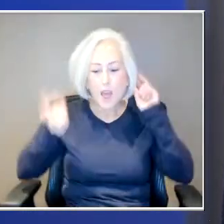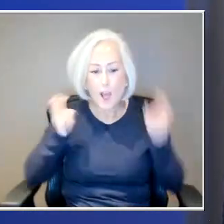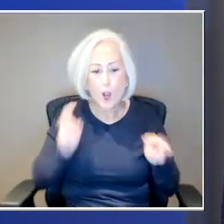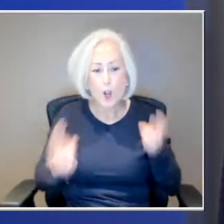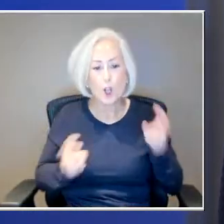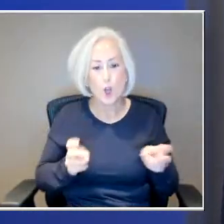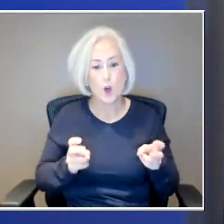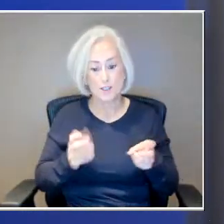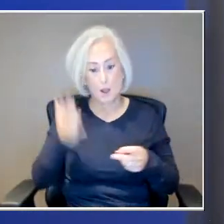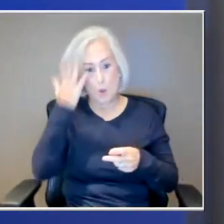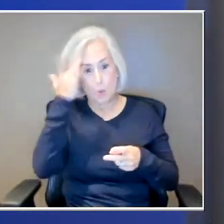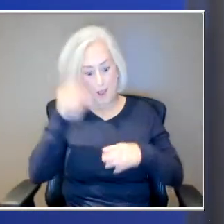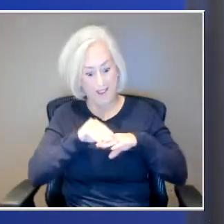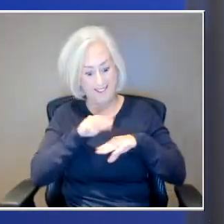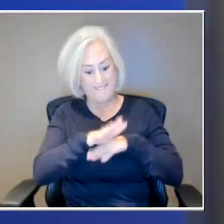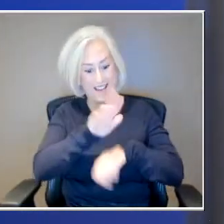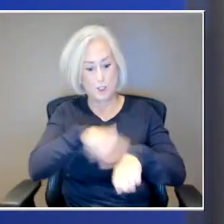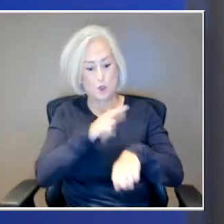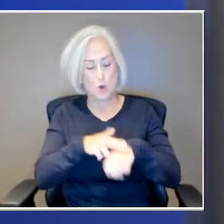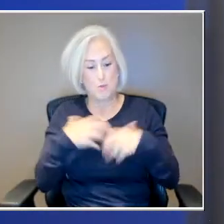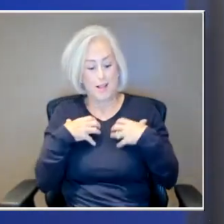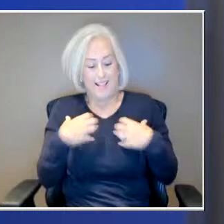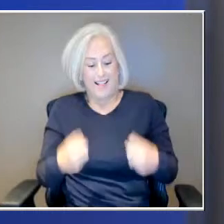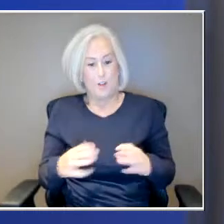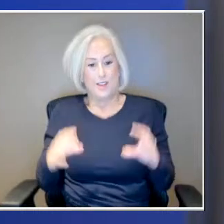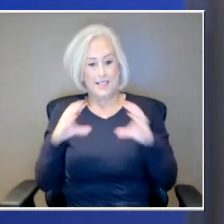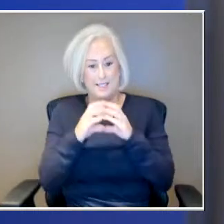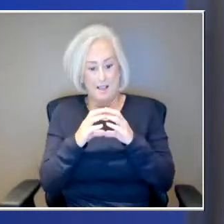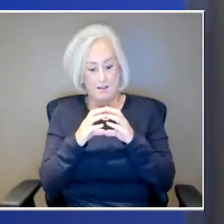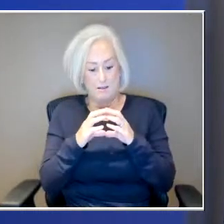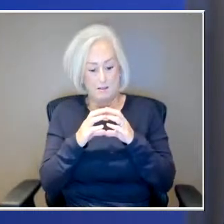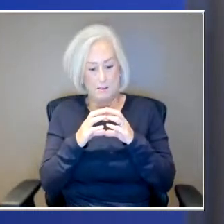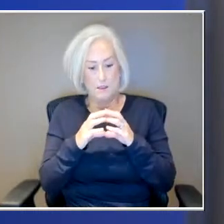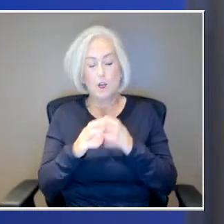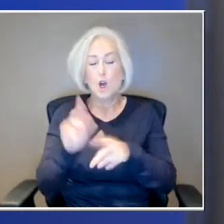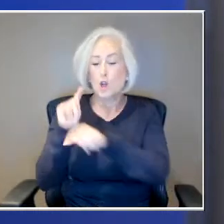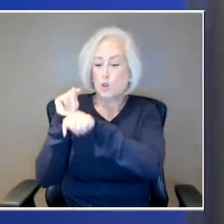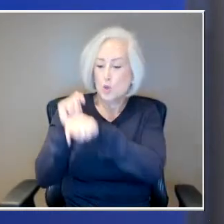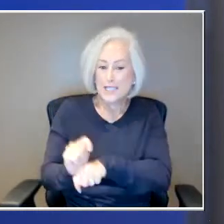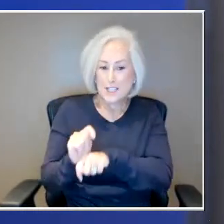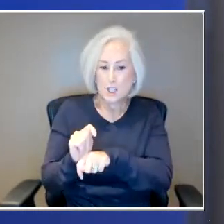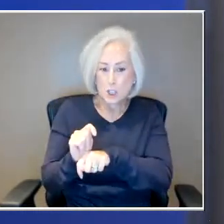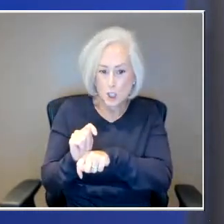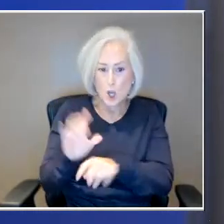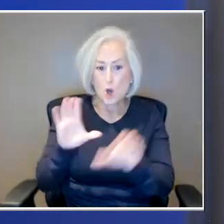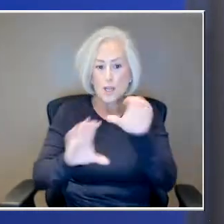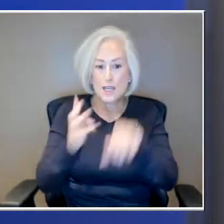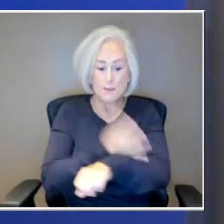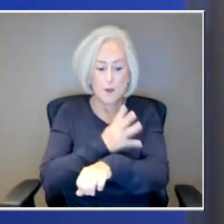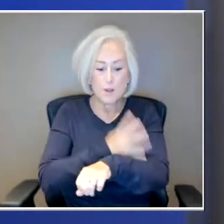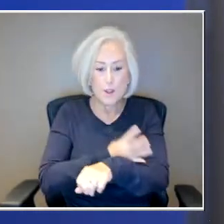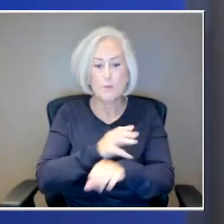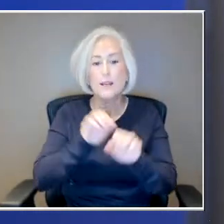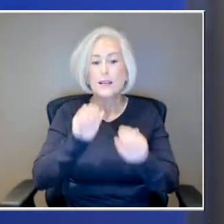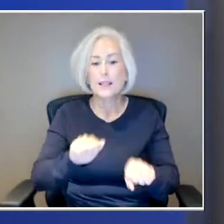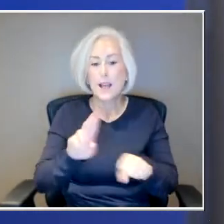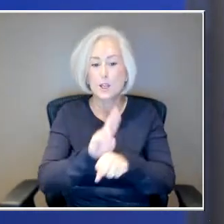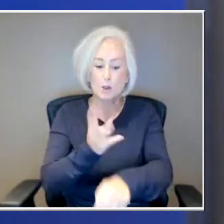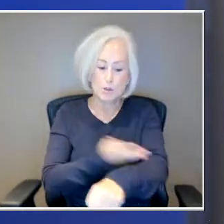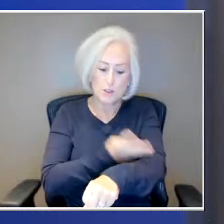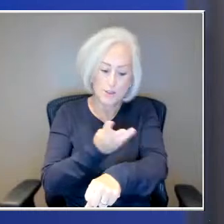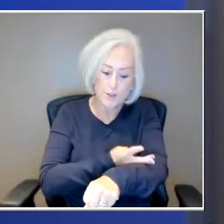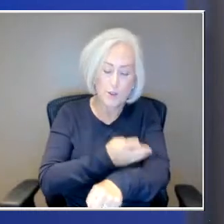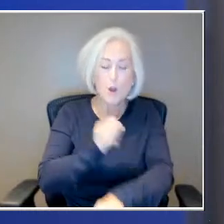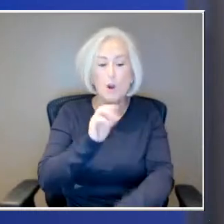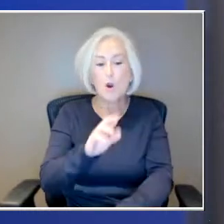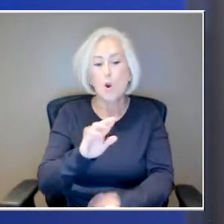with traditional chemotherapy is the fact that patients have to either taking the medication by mouth or intravenously have to probably take